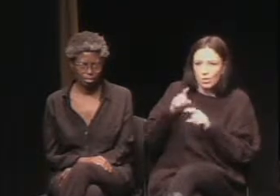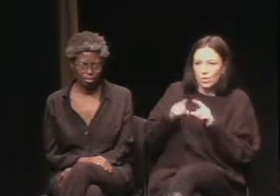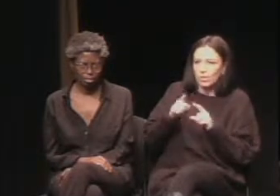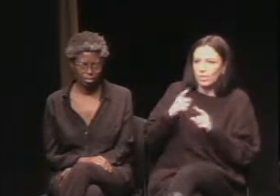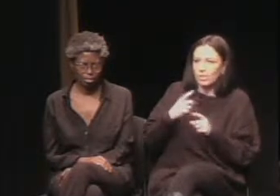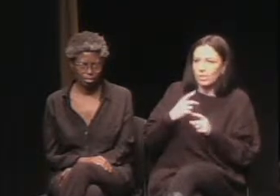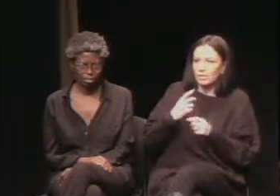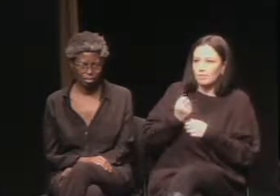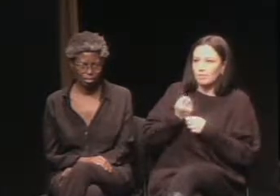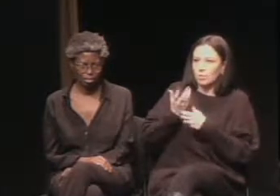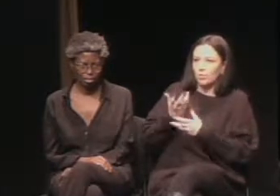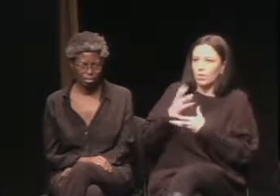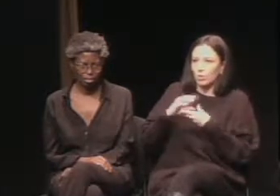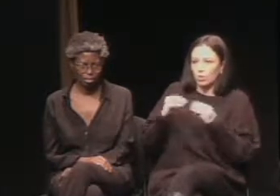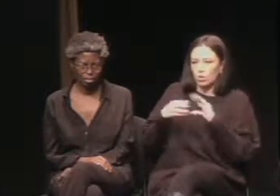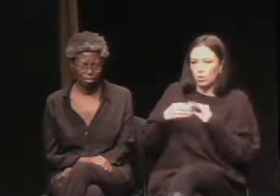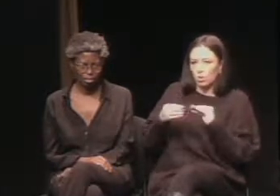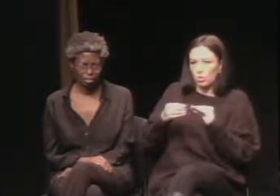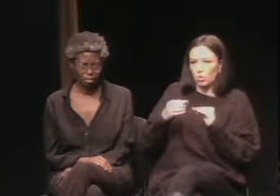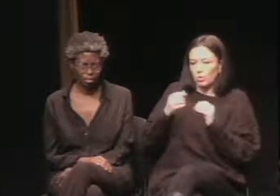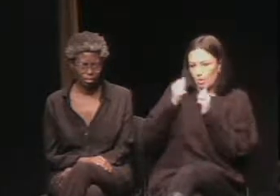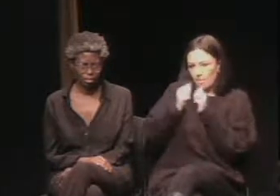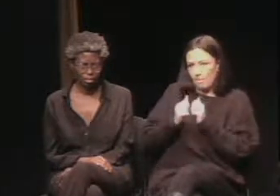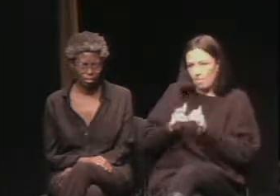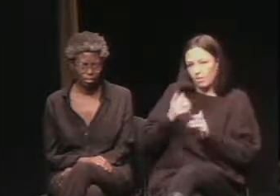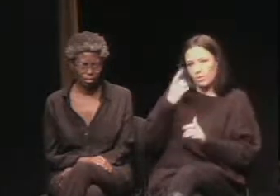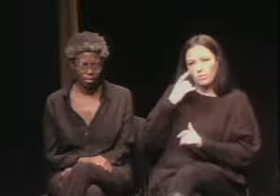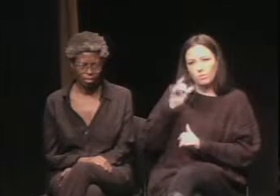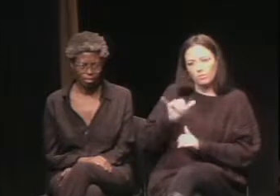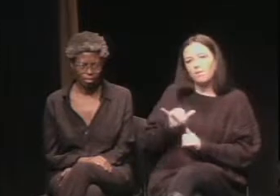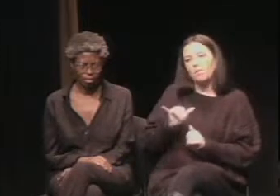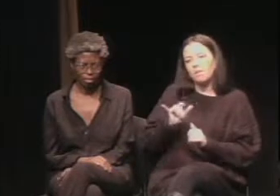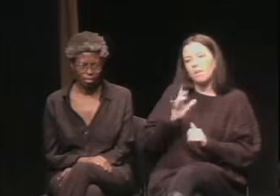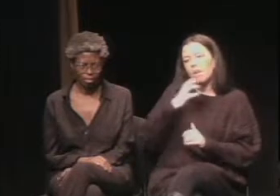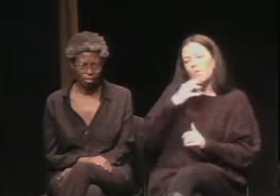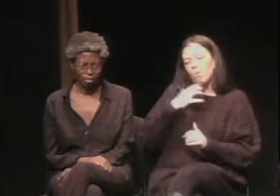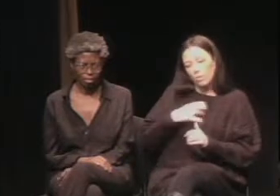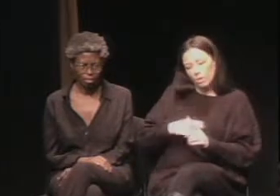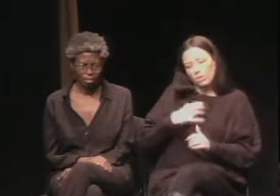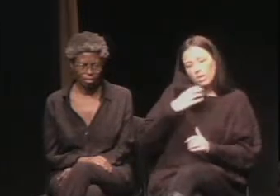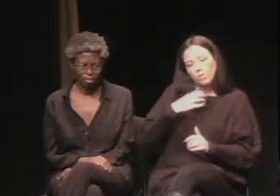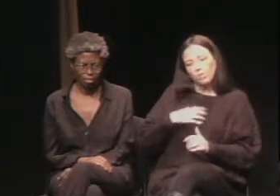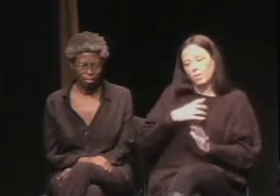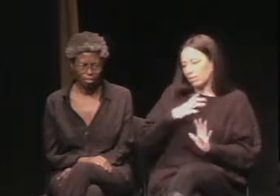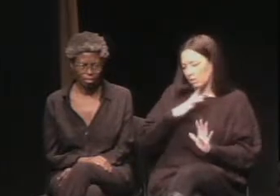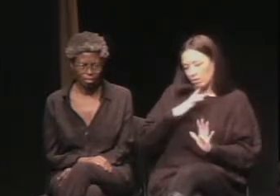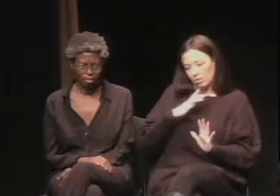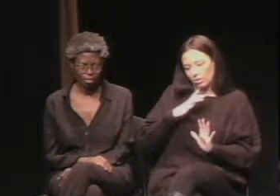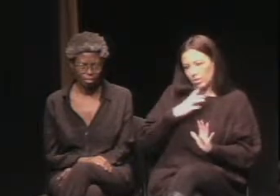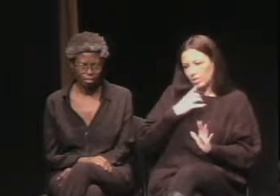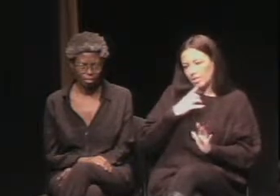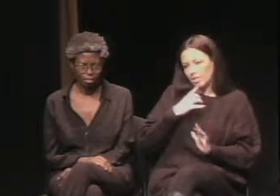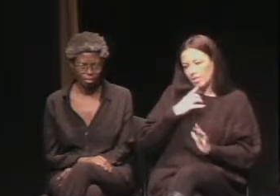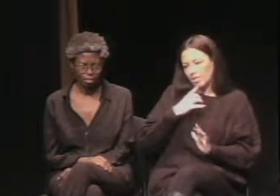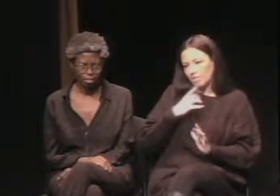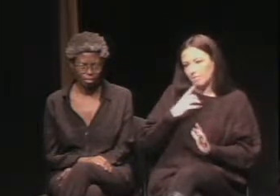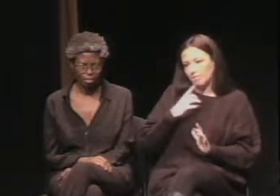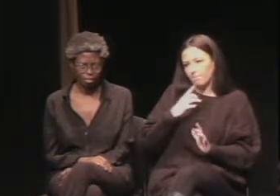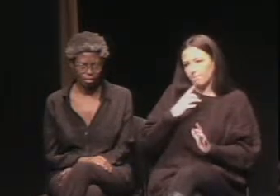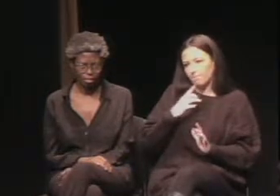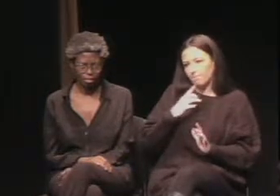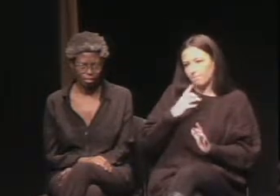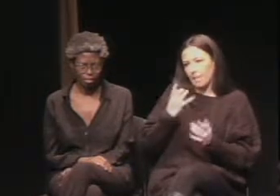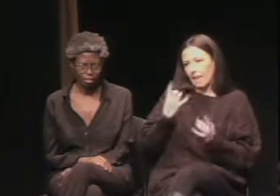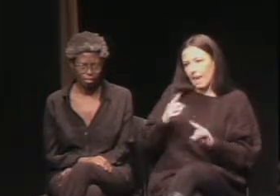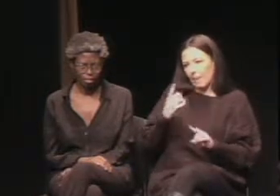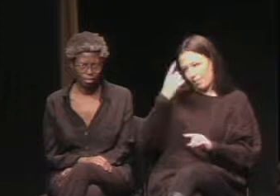vocalize yourself. Yeah. So I bless you for that, because I wish I could say that I could say it occurred